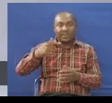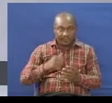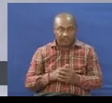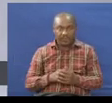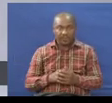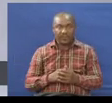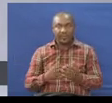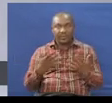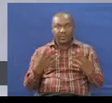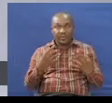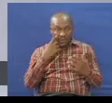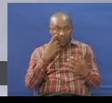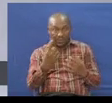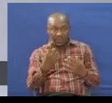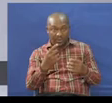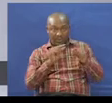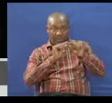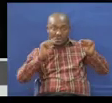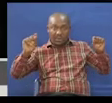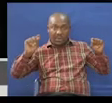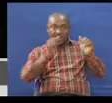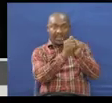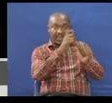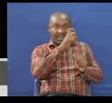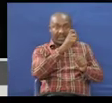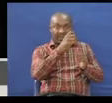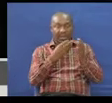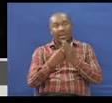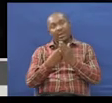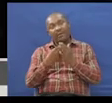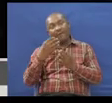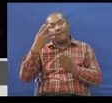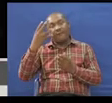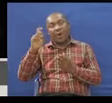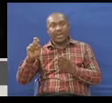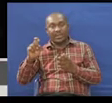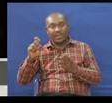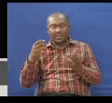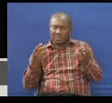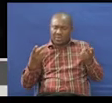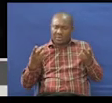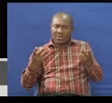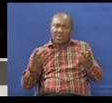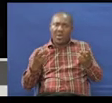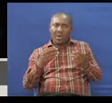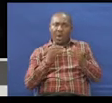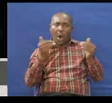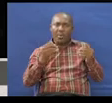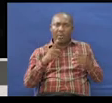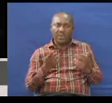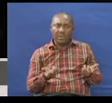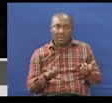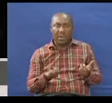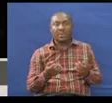Now, group them in 2. Look at this one. This and this, this and this. What is common between 10x and the 4x? Look what is common and take it